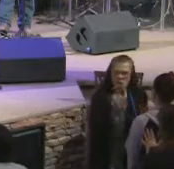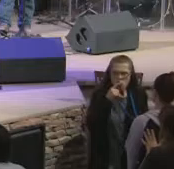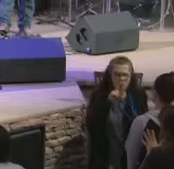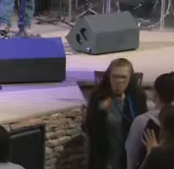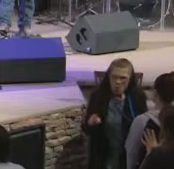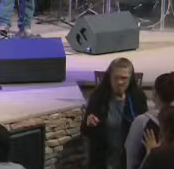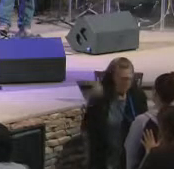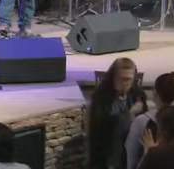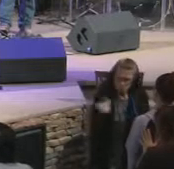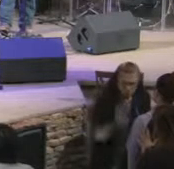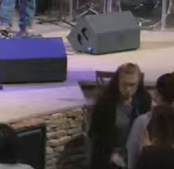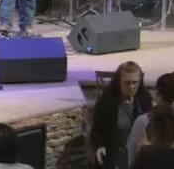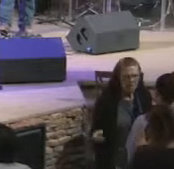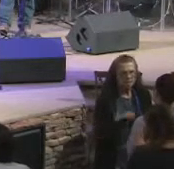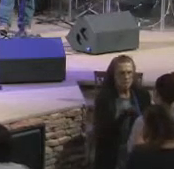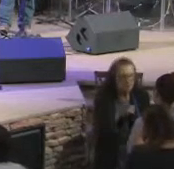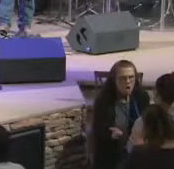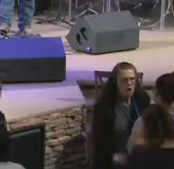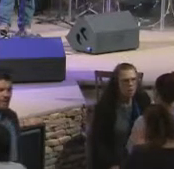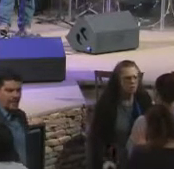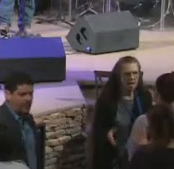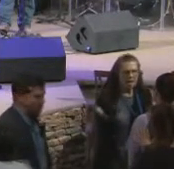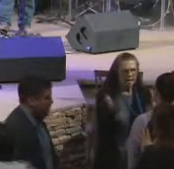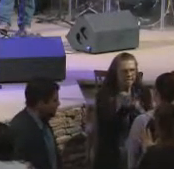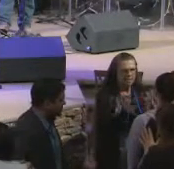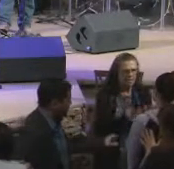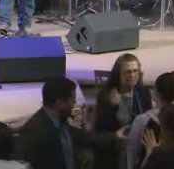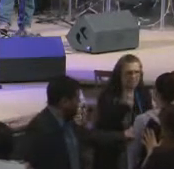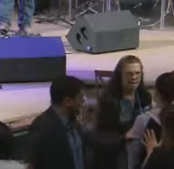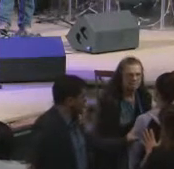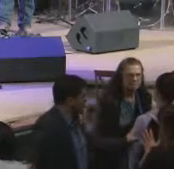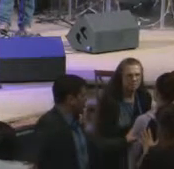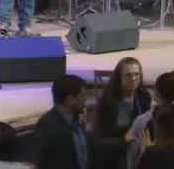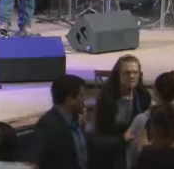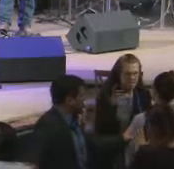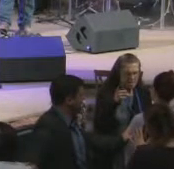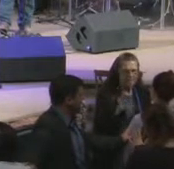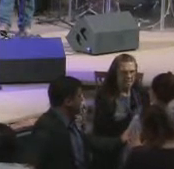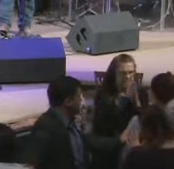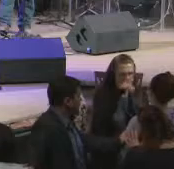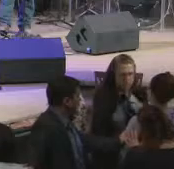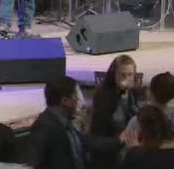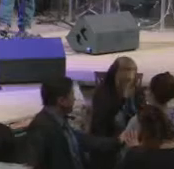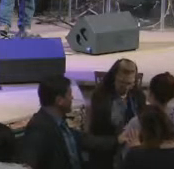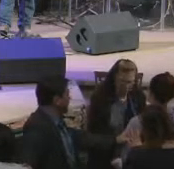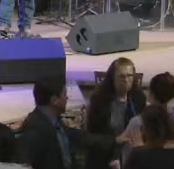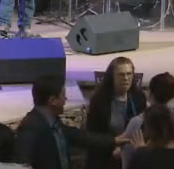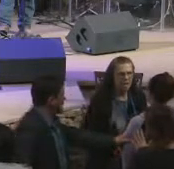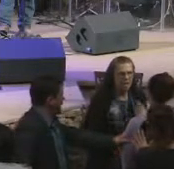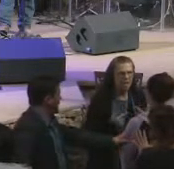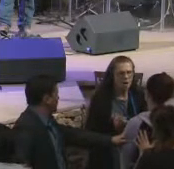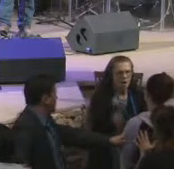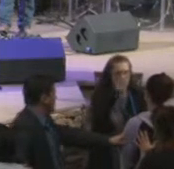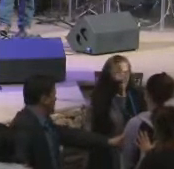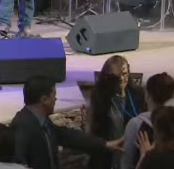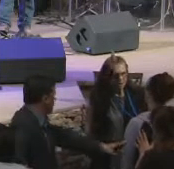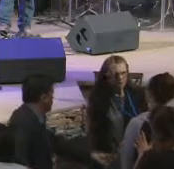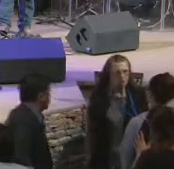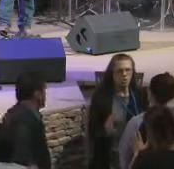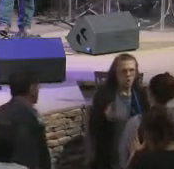authority whatsoever. You have no authority whatsoever to interfere in these people's lives. And Father God, we pray right now,